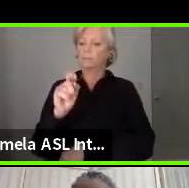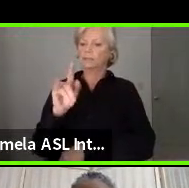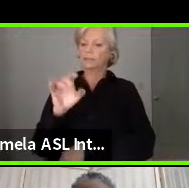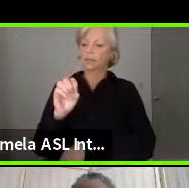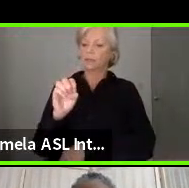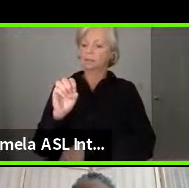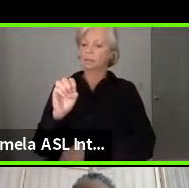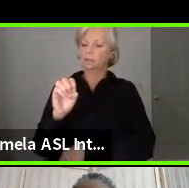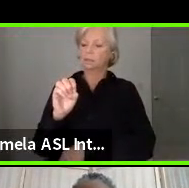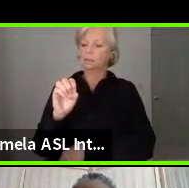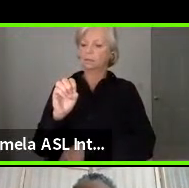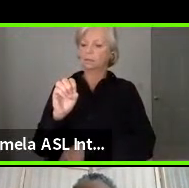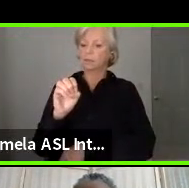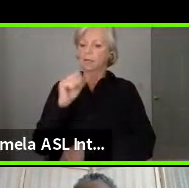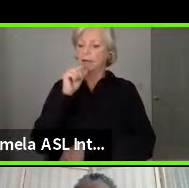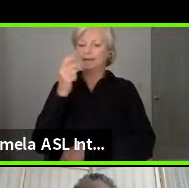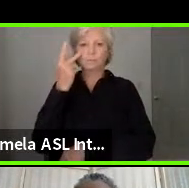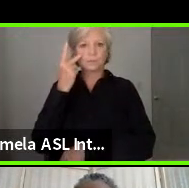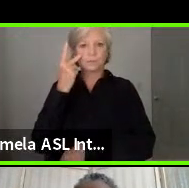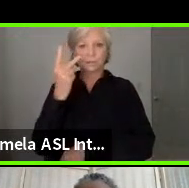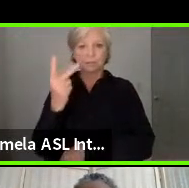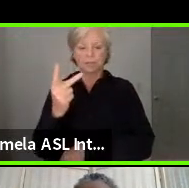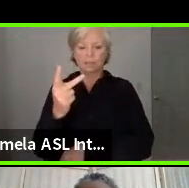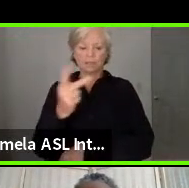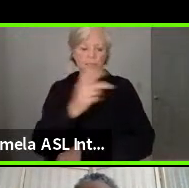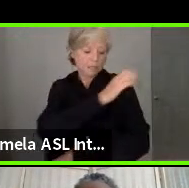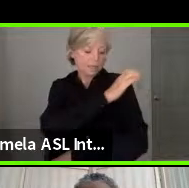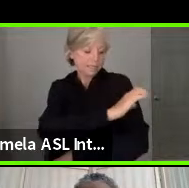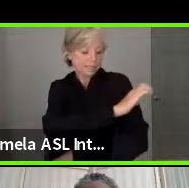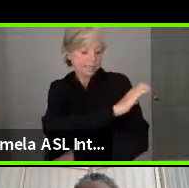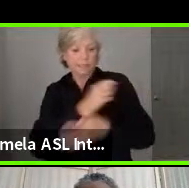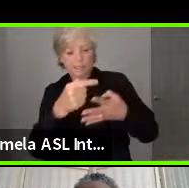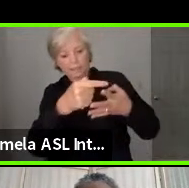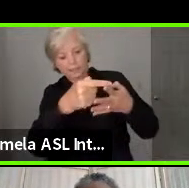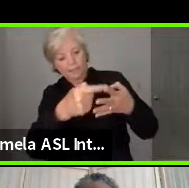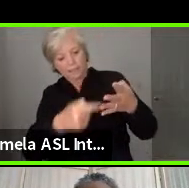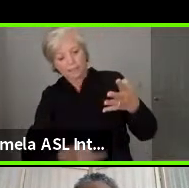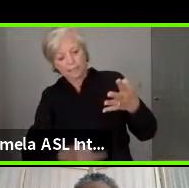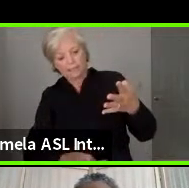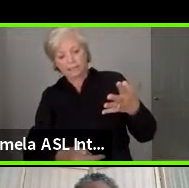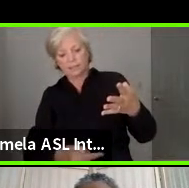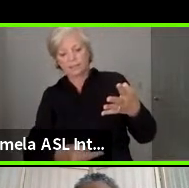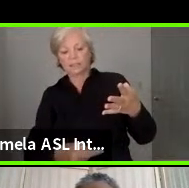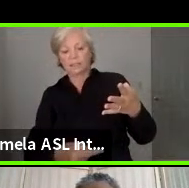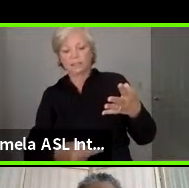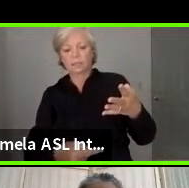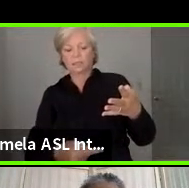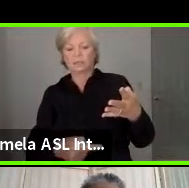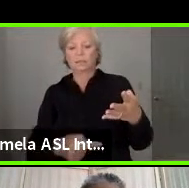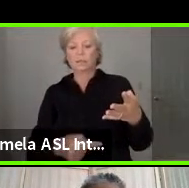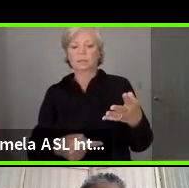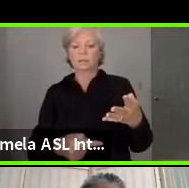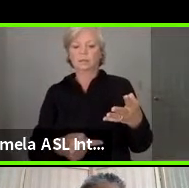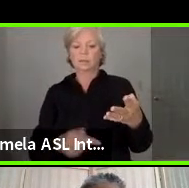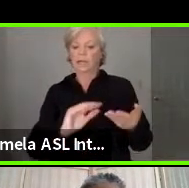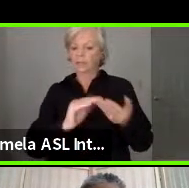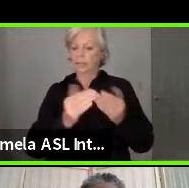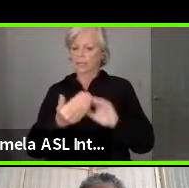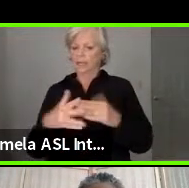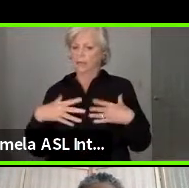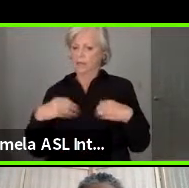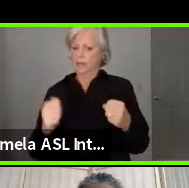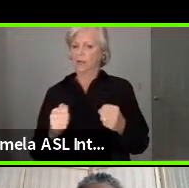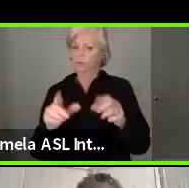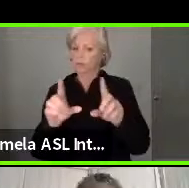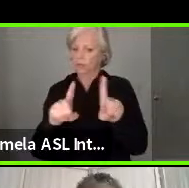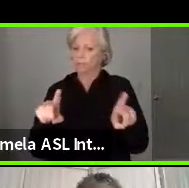I don't see the clinics listed on the clinical list at the County Health Department. I'm just wondering where